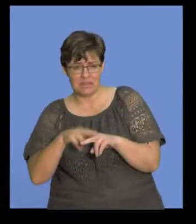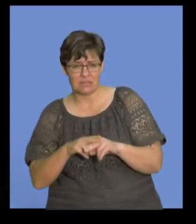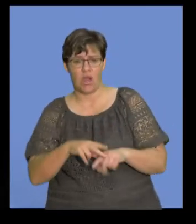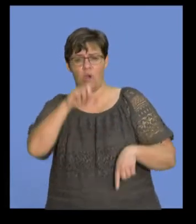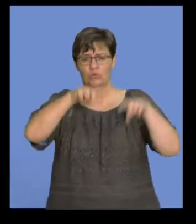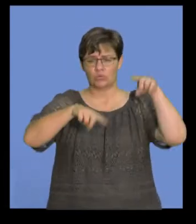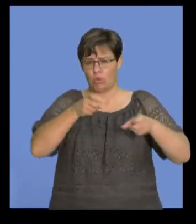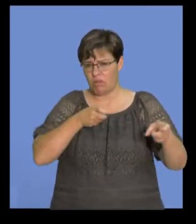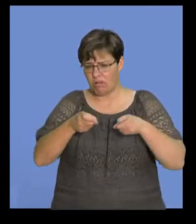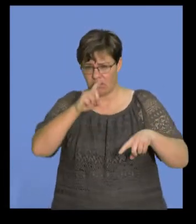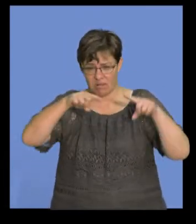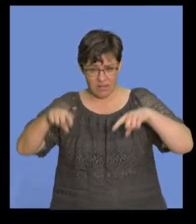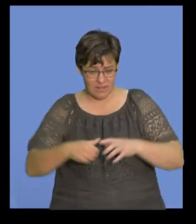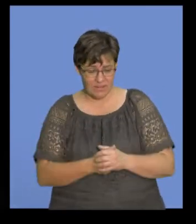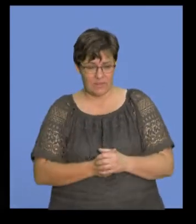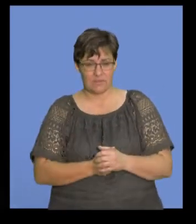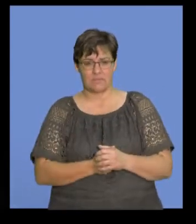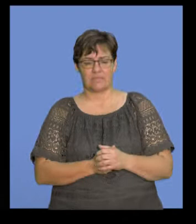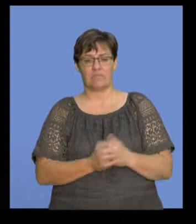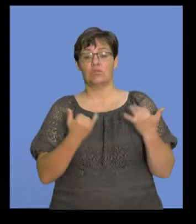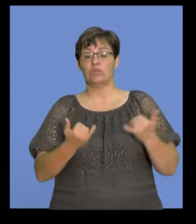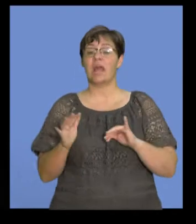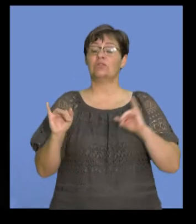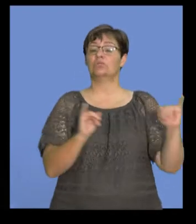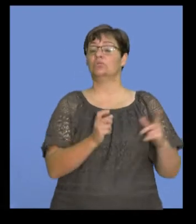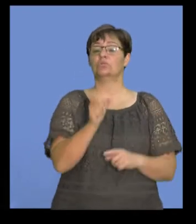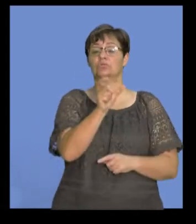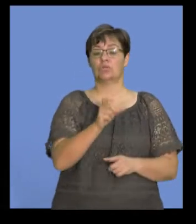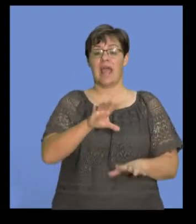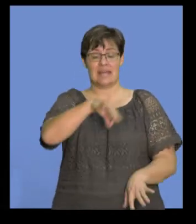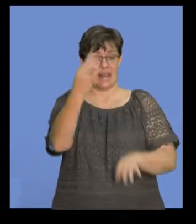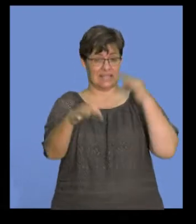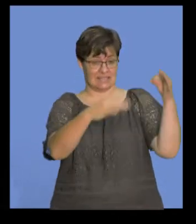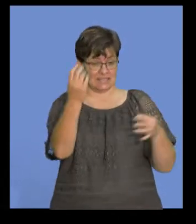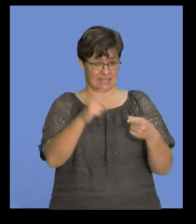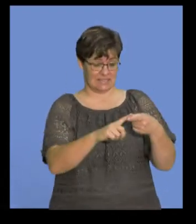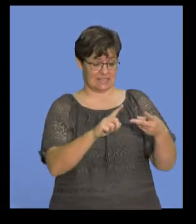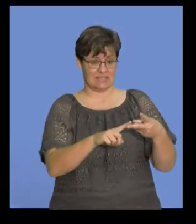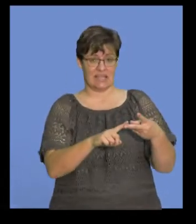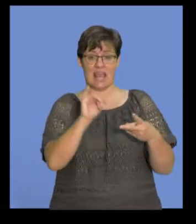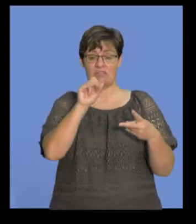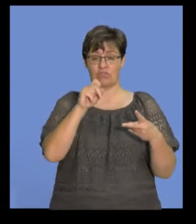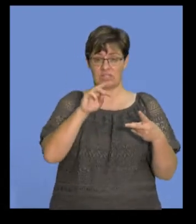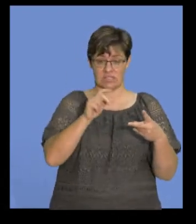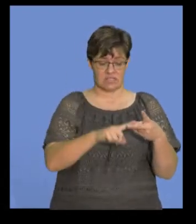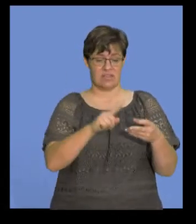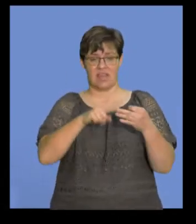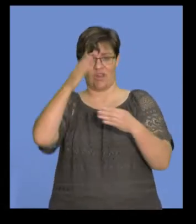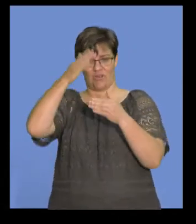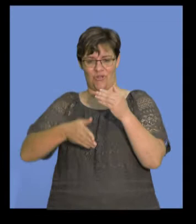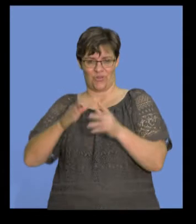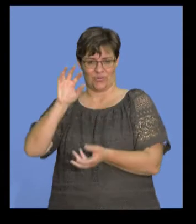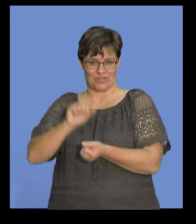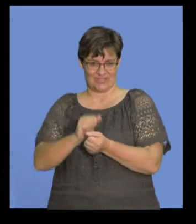and control variables. Today we're going to introduce the terms analysis, inference, and